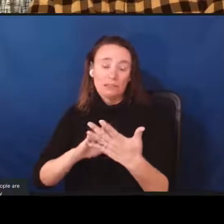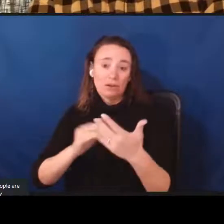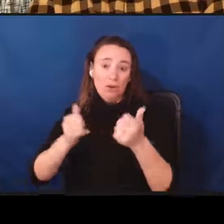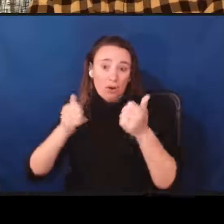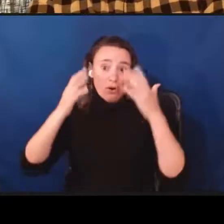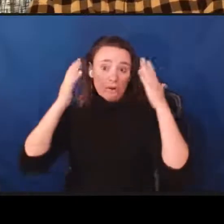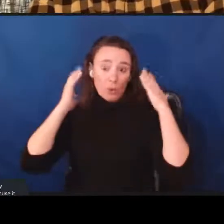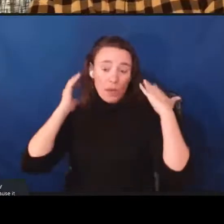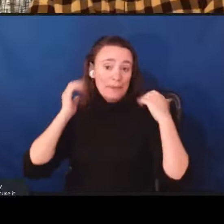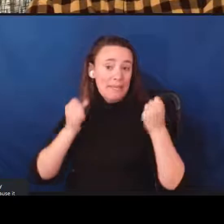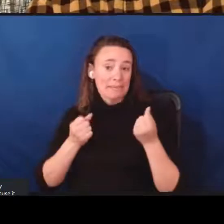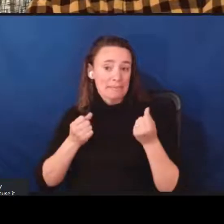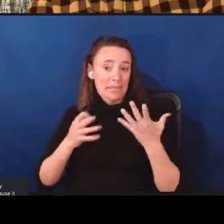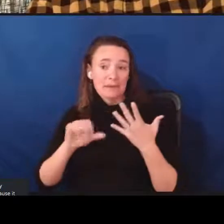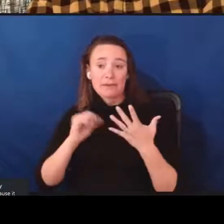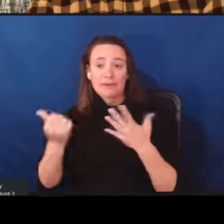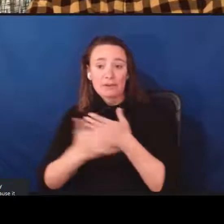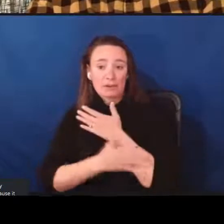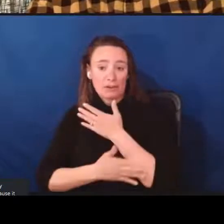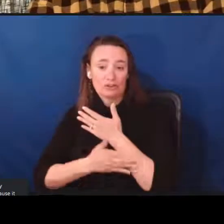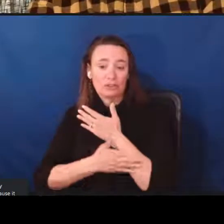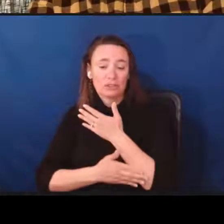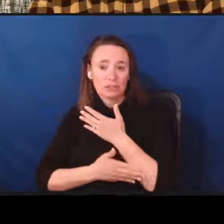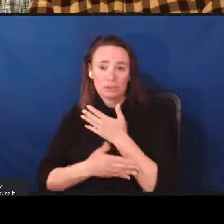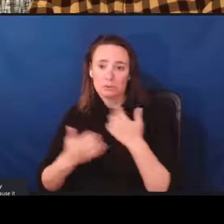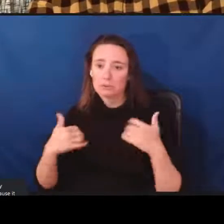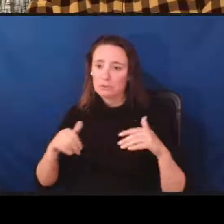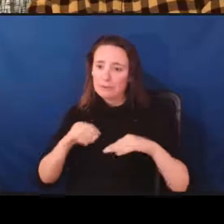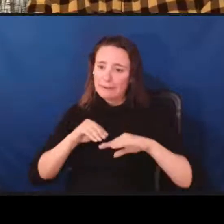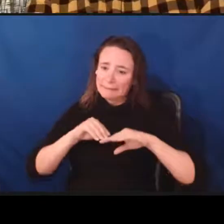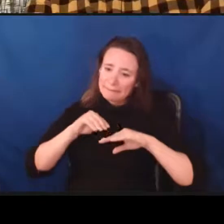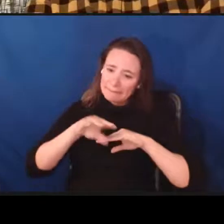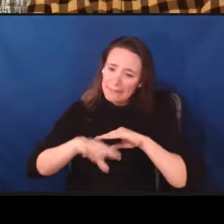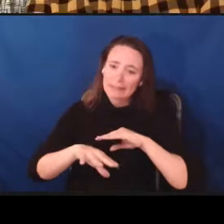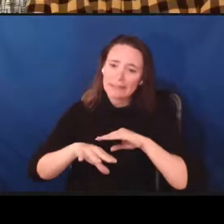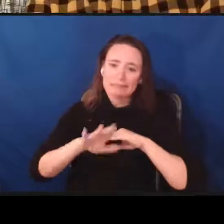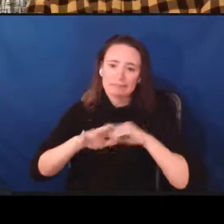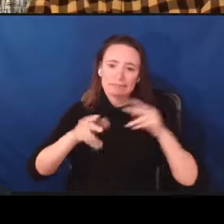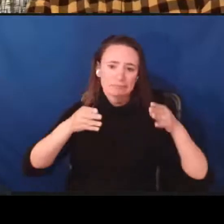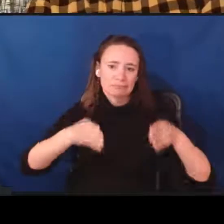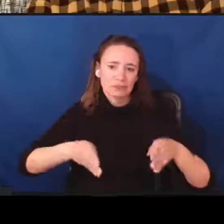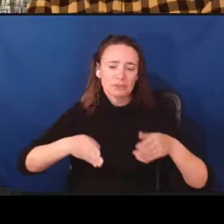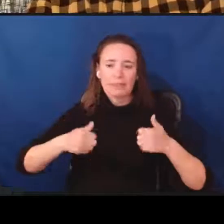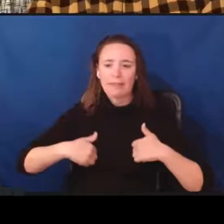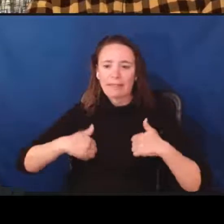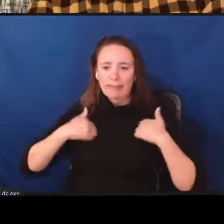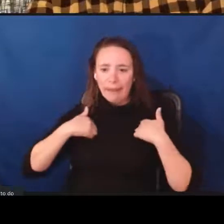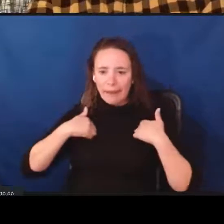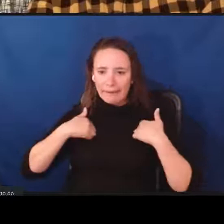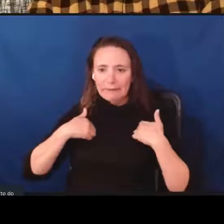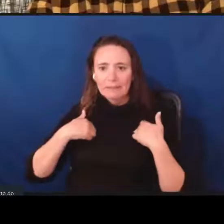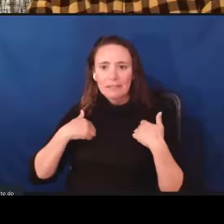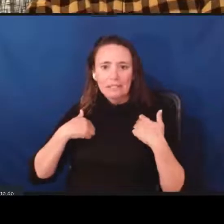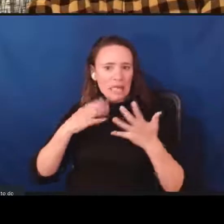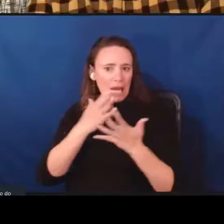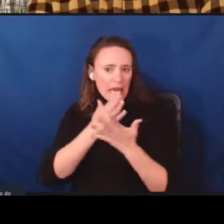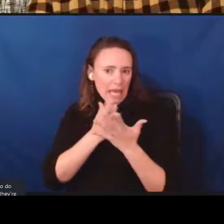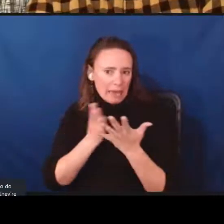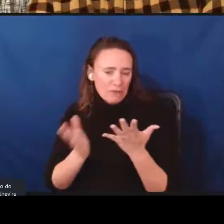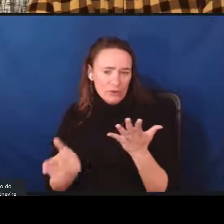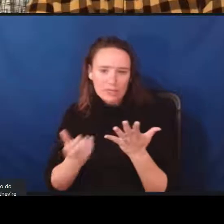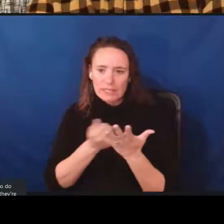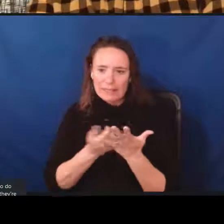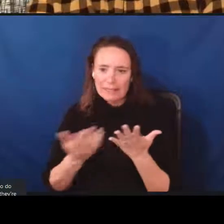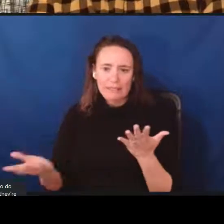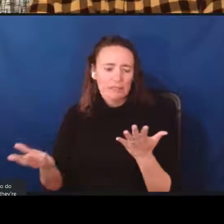because it really affects every aspect of a person's life and what they want to do and what they're trying to do, especially if they're advocating